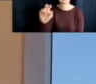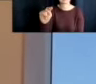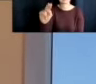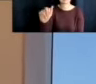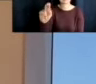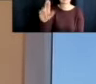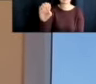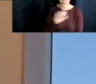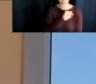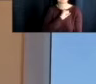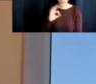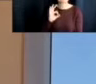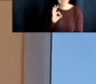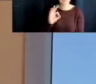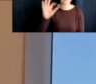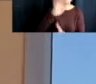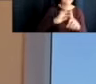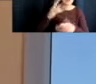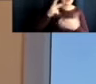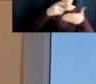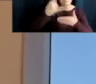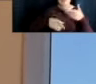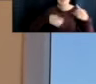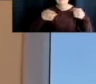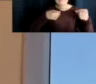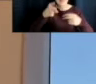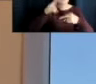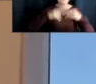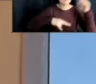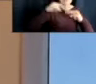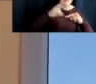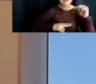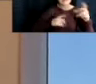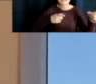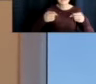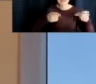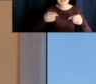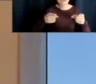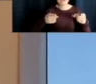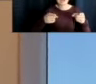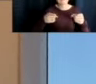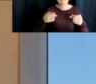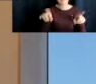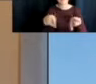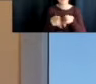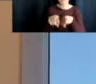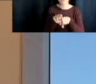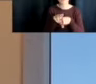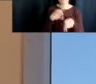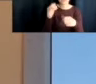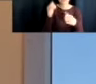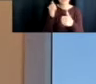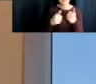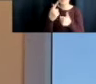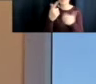environmental project management, our construction project management, and also our interface with all our tenants. So that's our airlines,